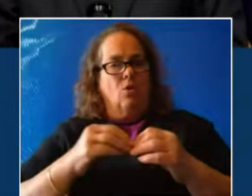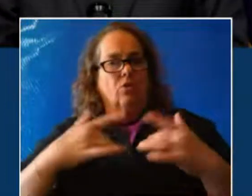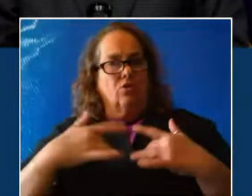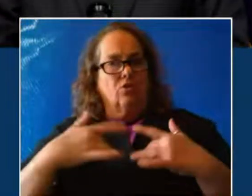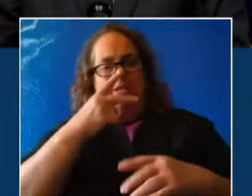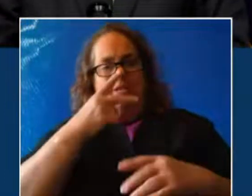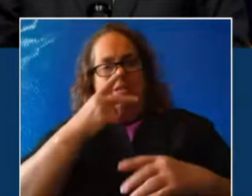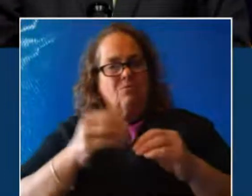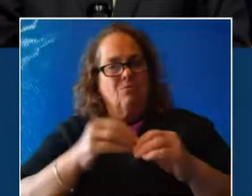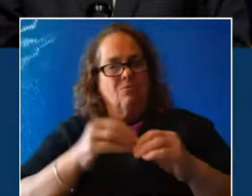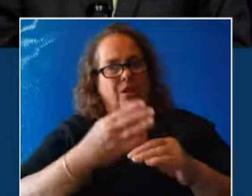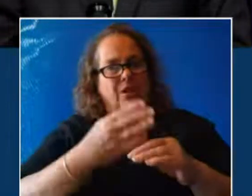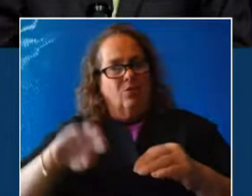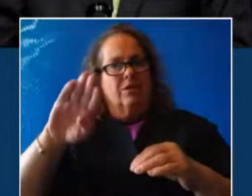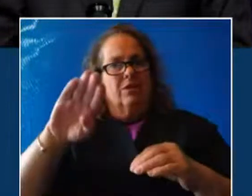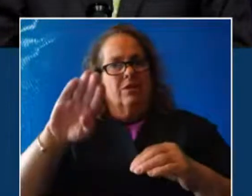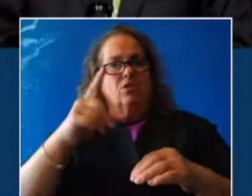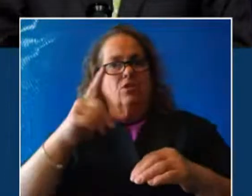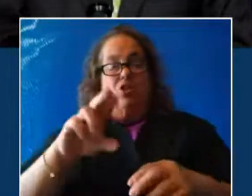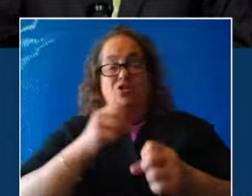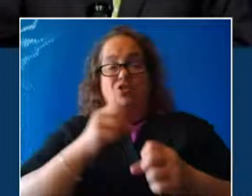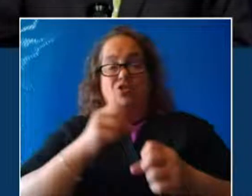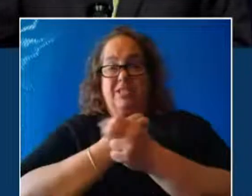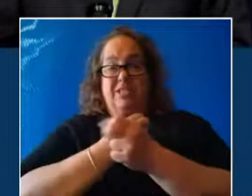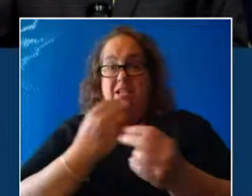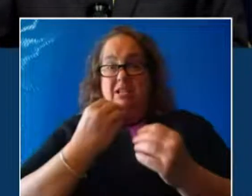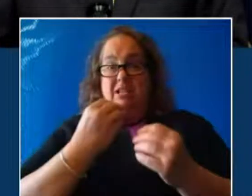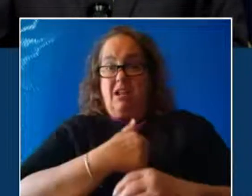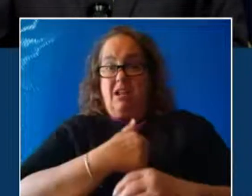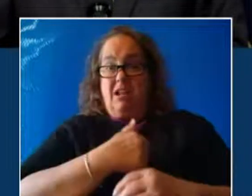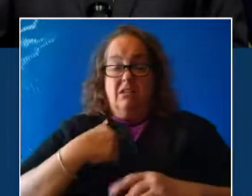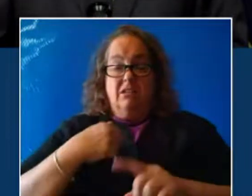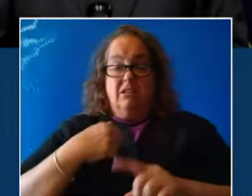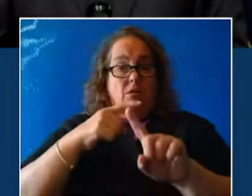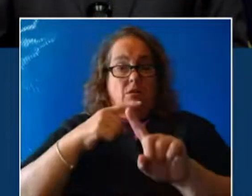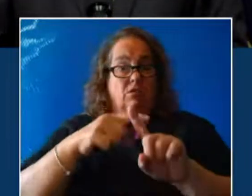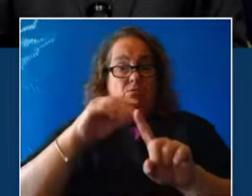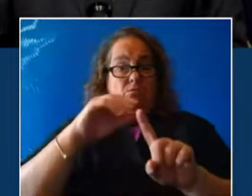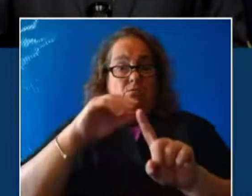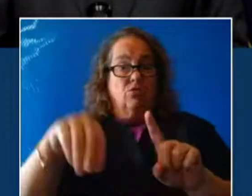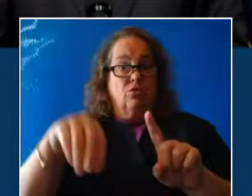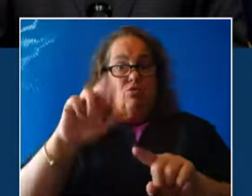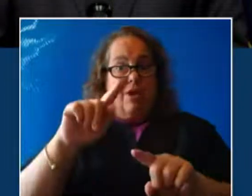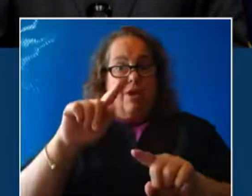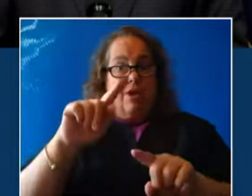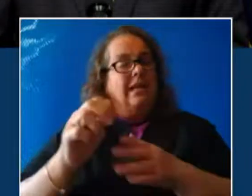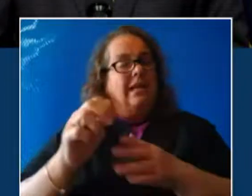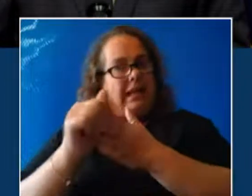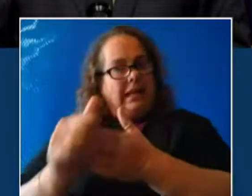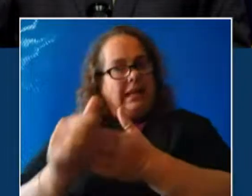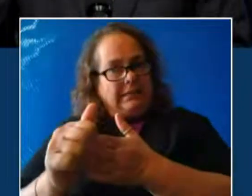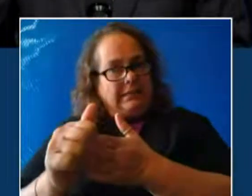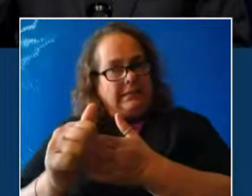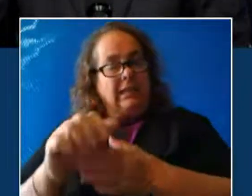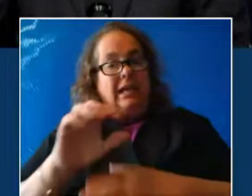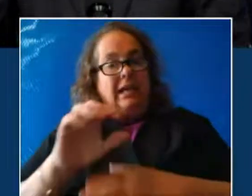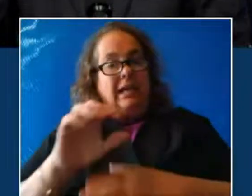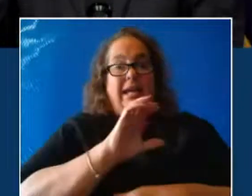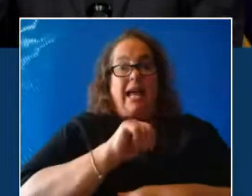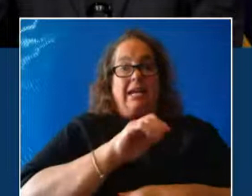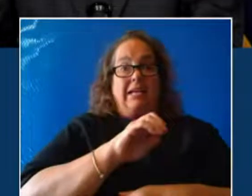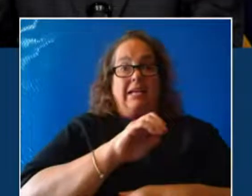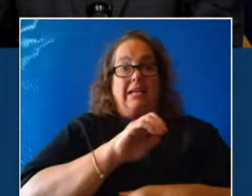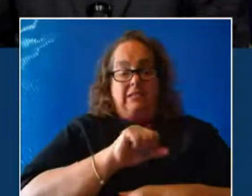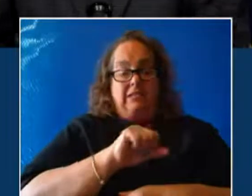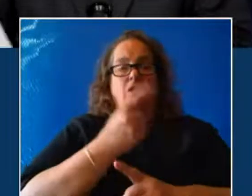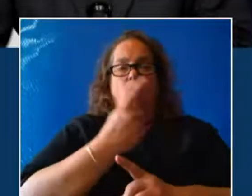has taught us, positivity rate is a leading indicator, while cases are a lagging indicator. So let's